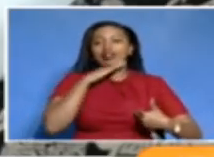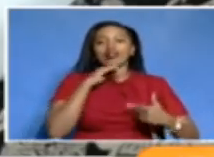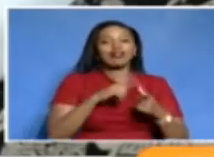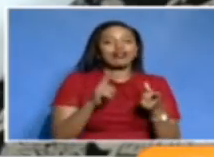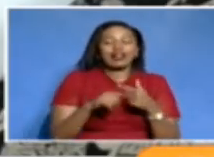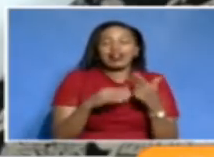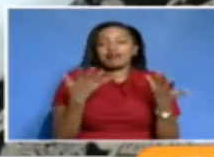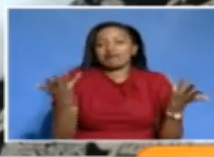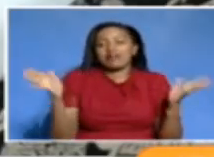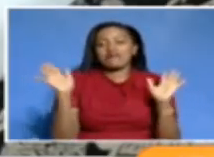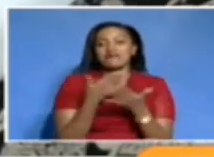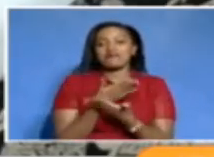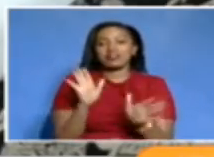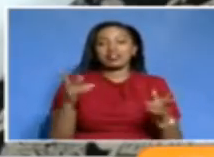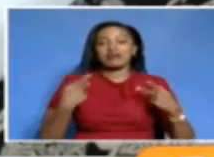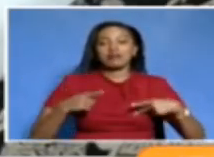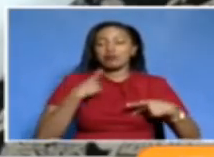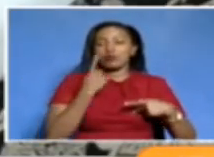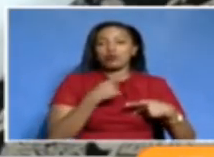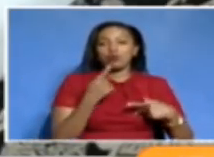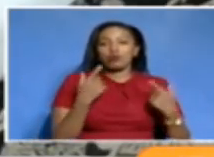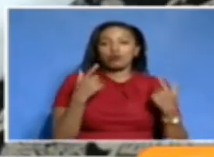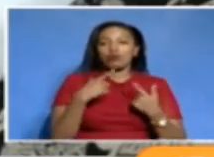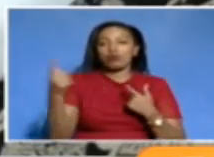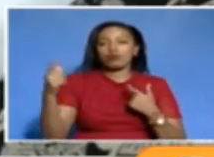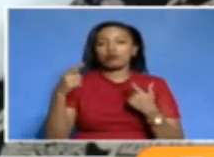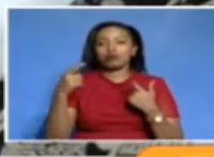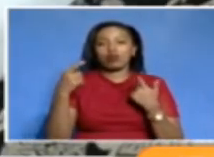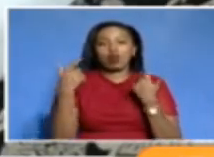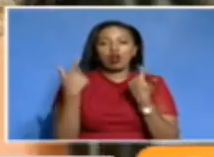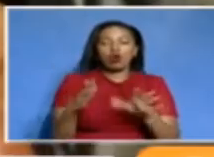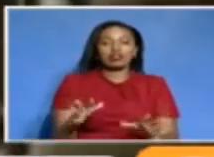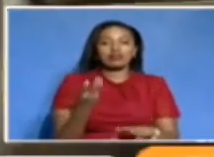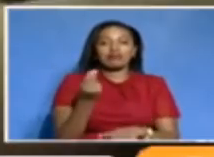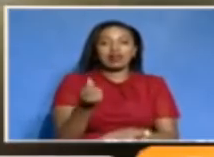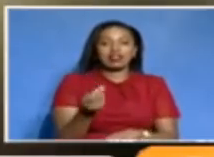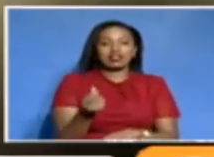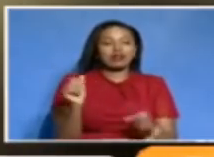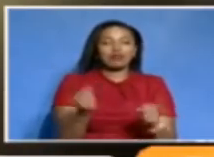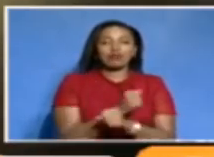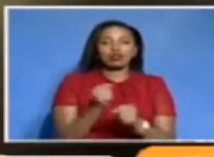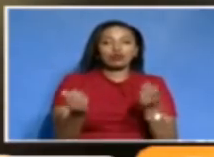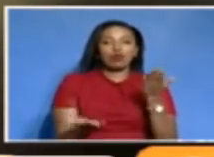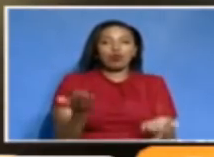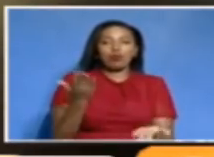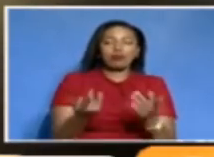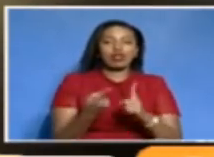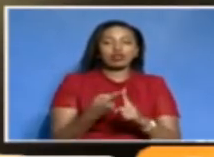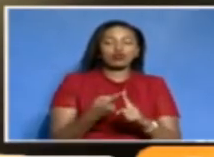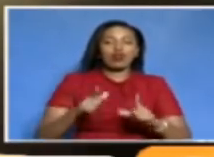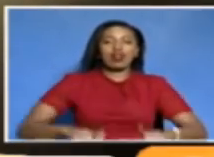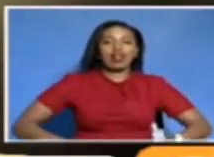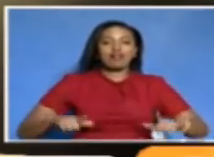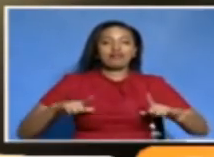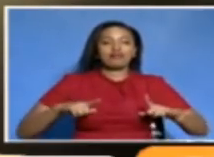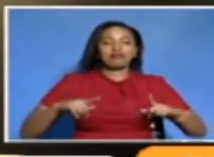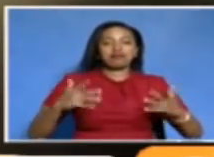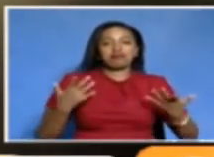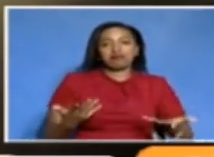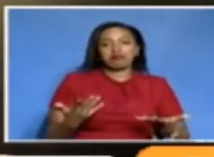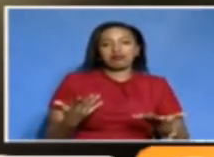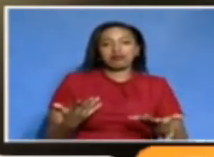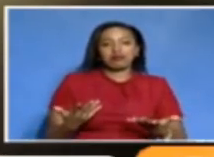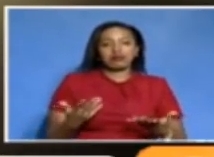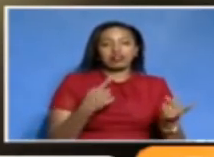walienda loss. Loss ya pesa huwezi linganisha na loss ya rais. The governor be impeached. I don't know. That's for the MCAs